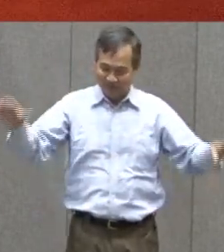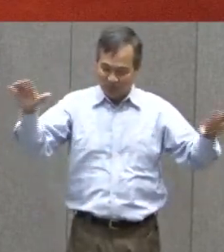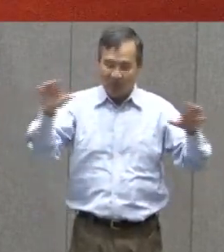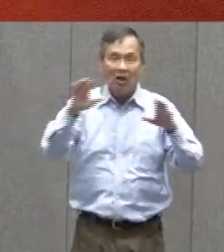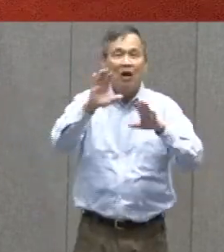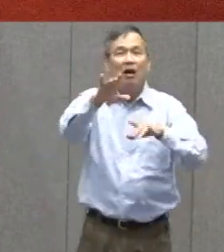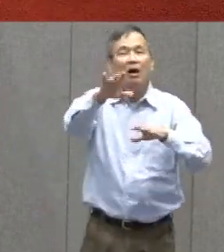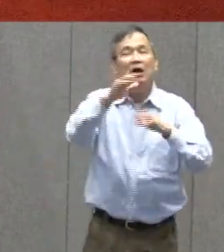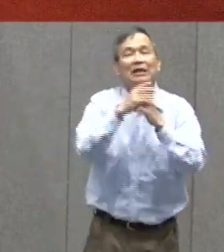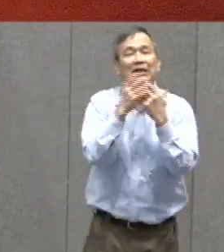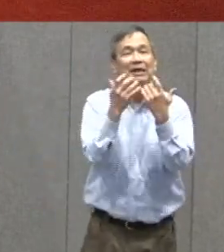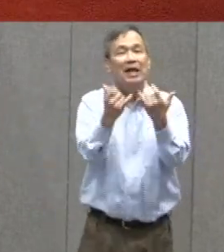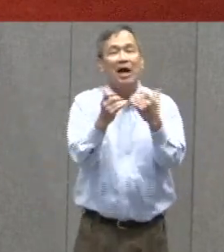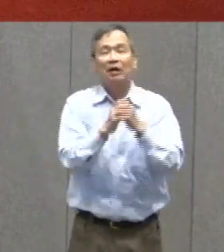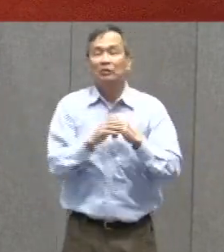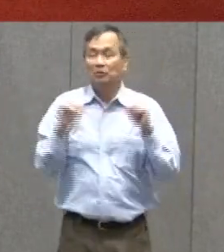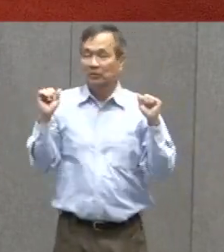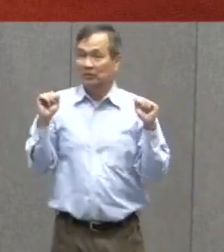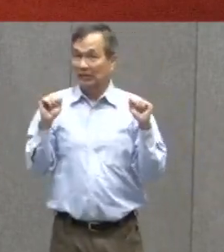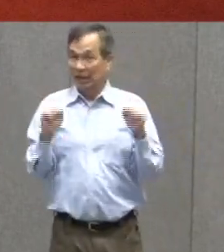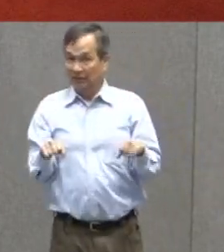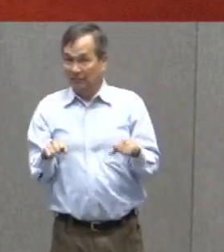order for us to be able to do